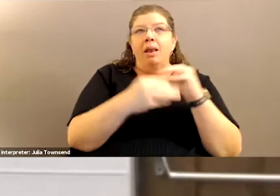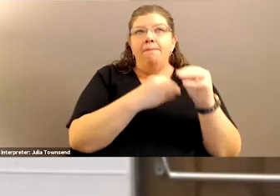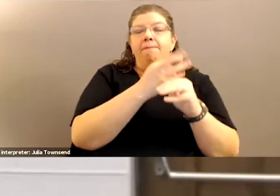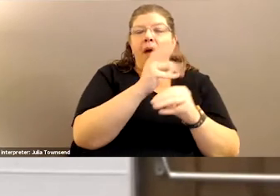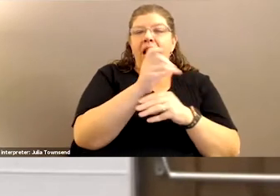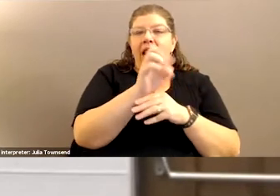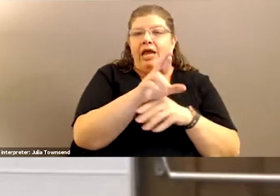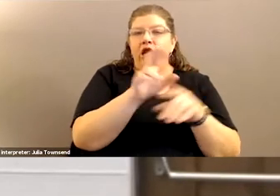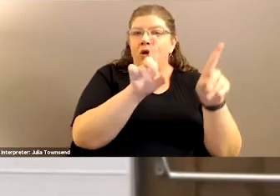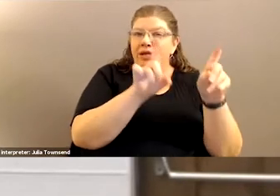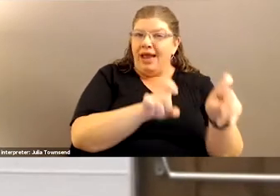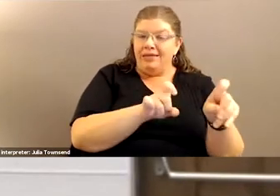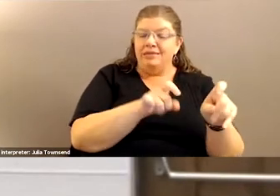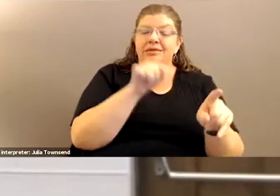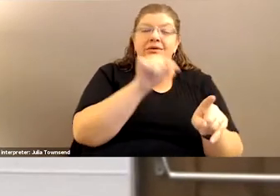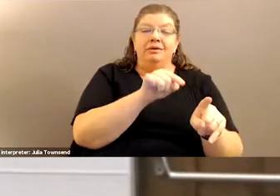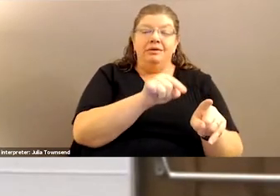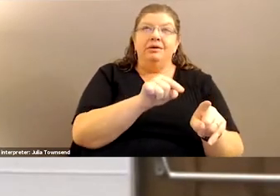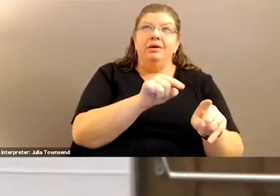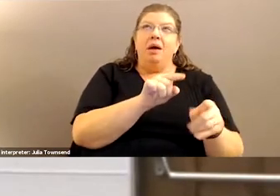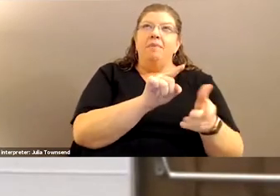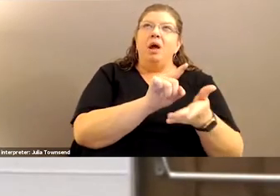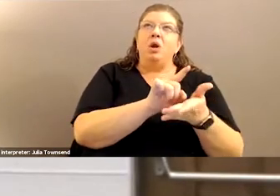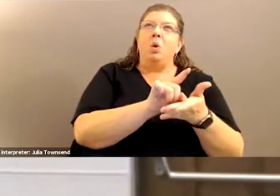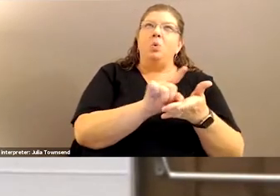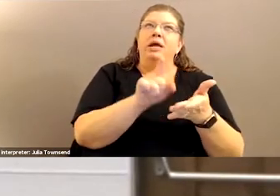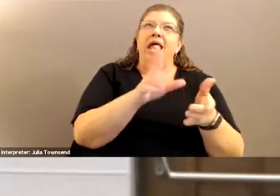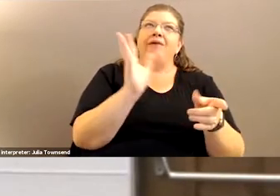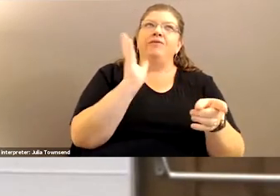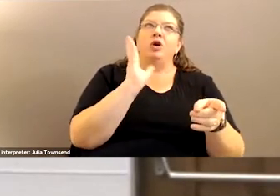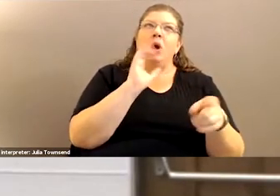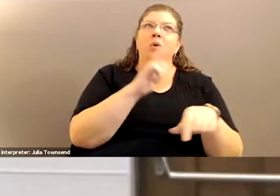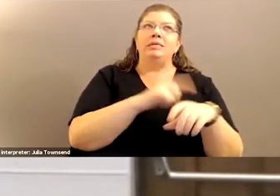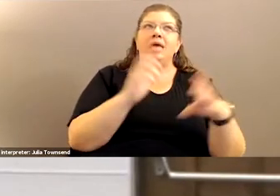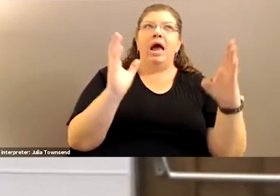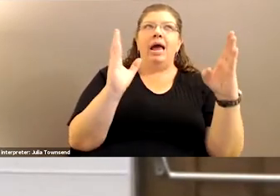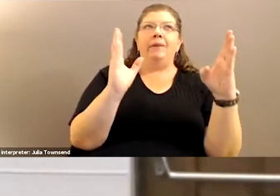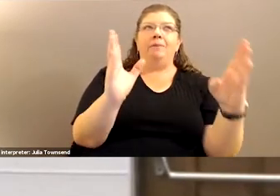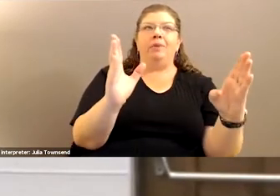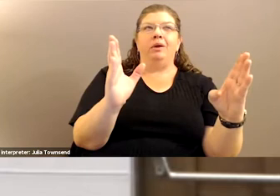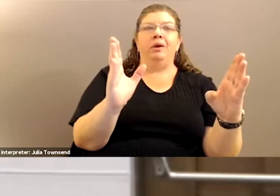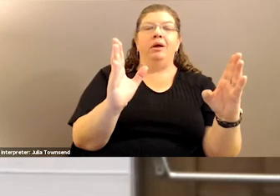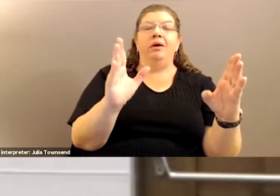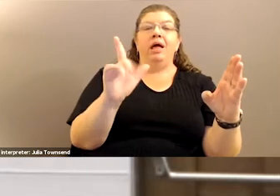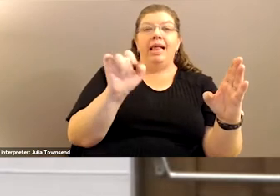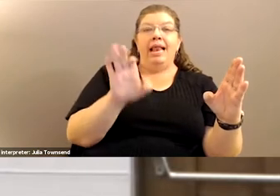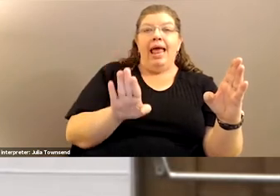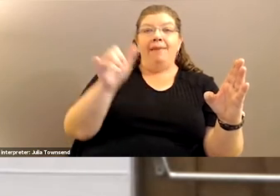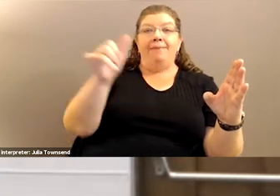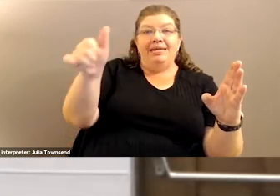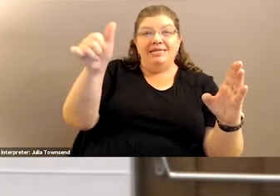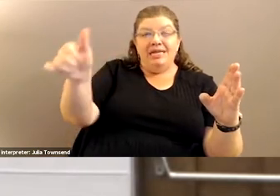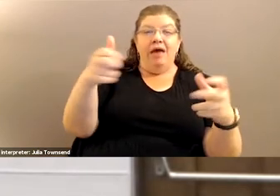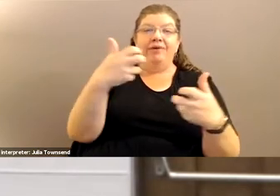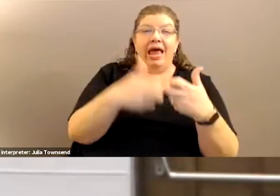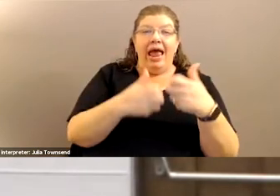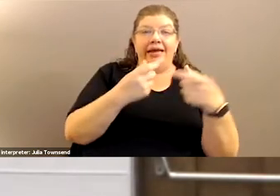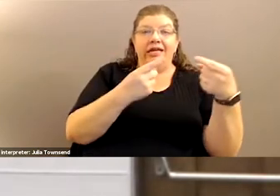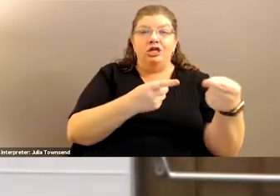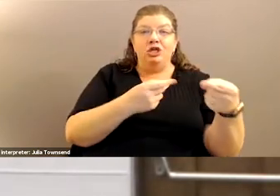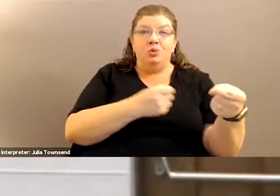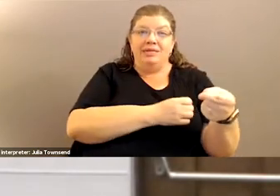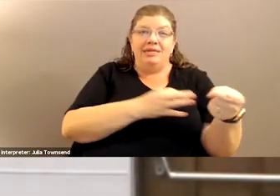there was a time period a week and a half or so ago when the lab itself had issues with